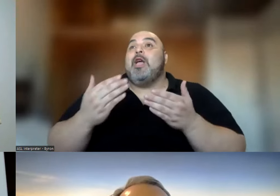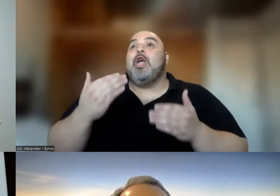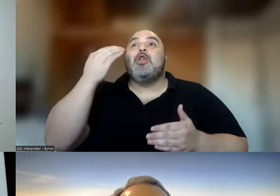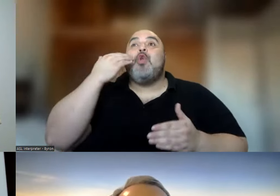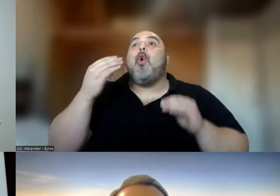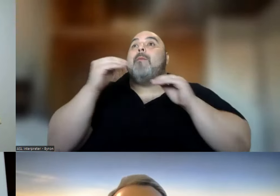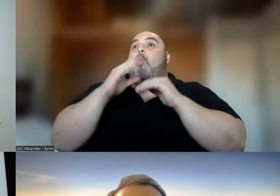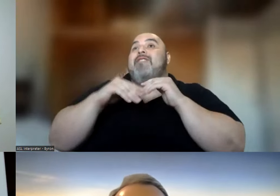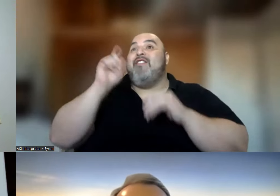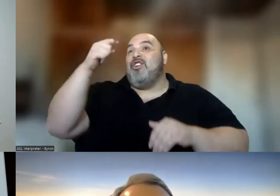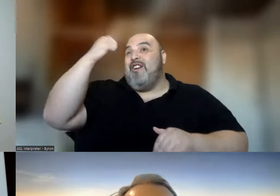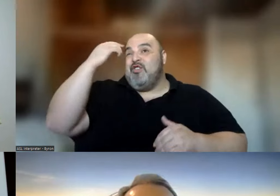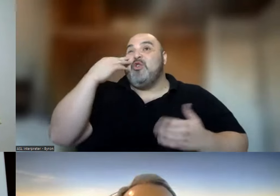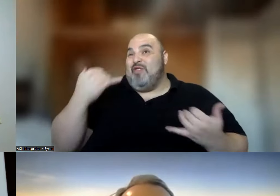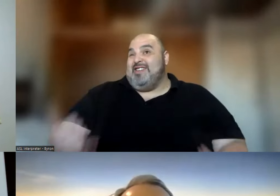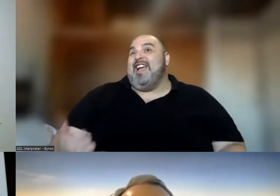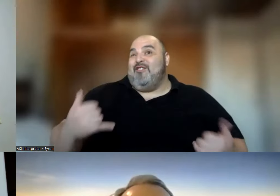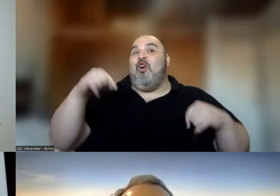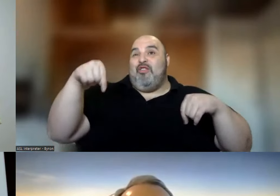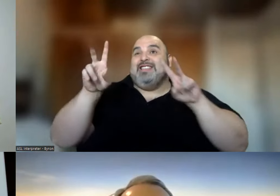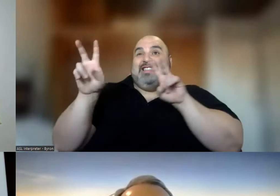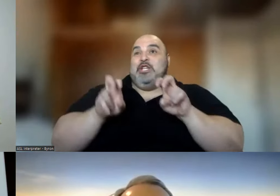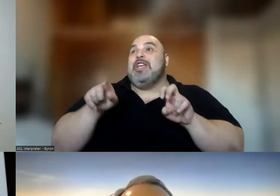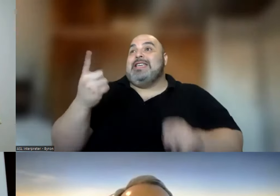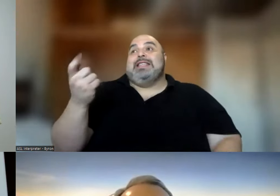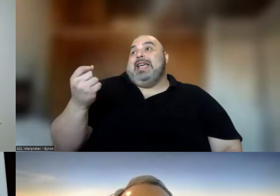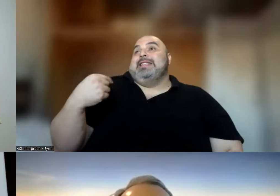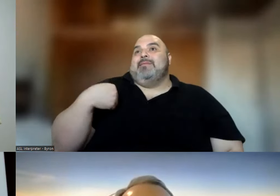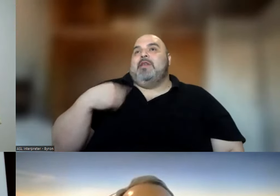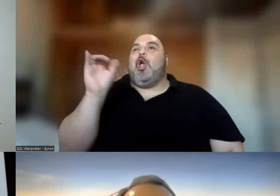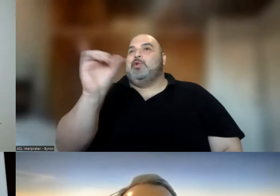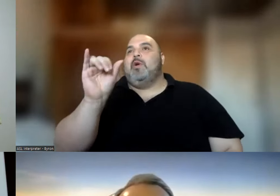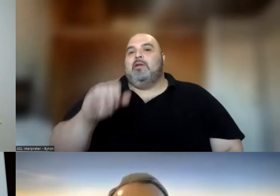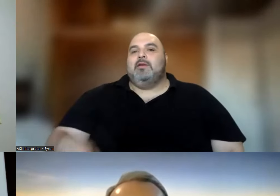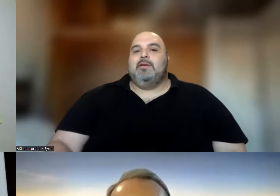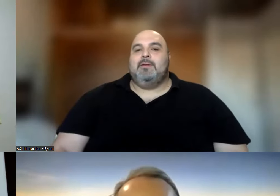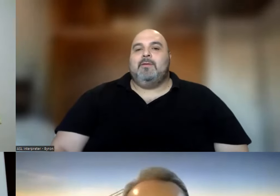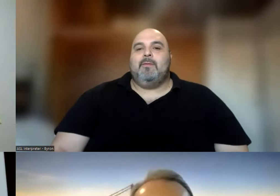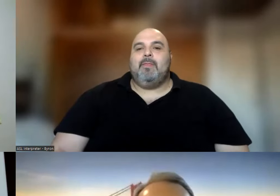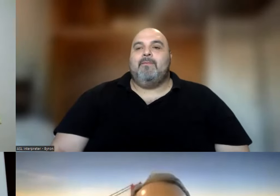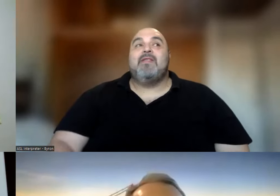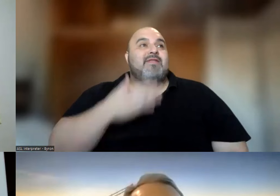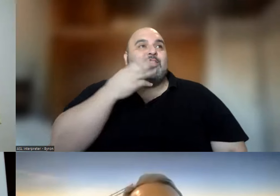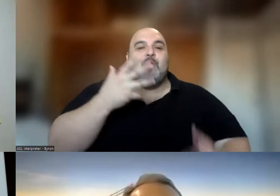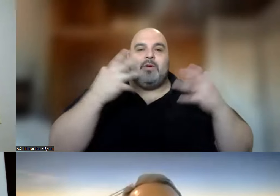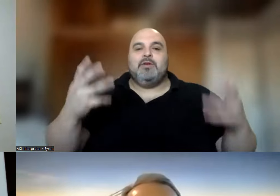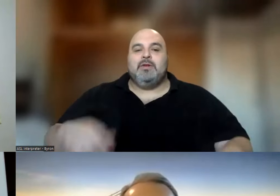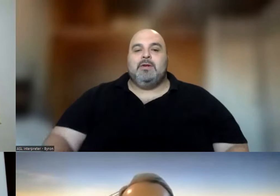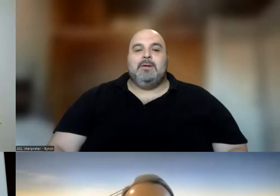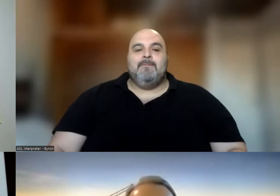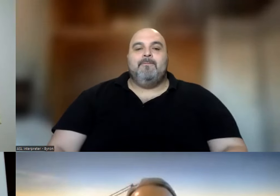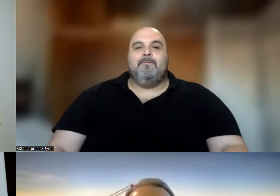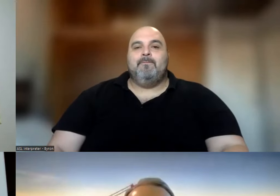governor knows at the moment on this issue, because he's been asking me as well. Thank you so much, Dr. Galley. Yeah.